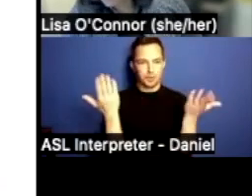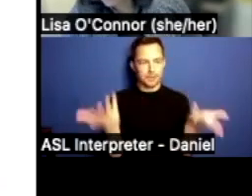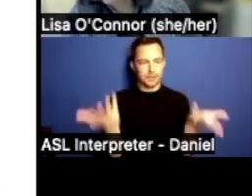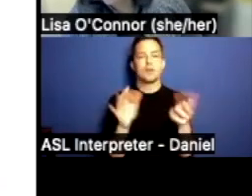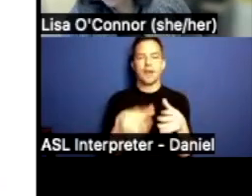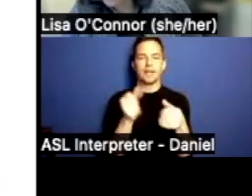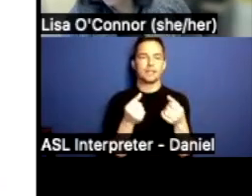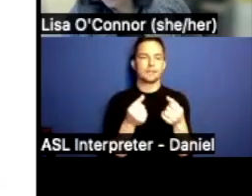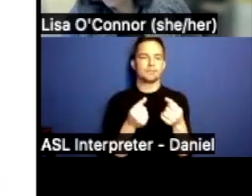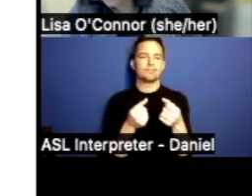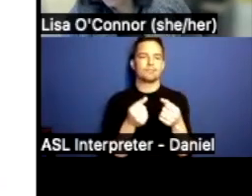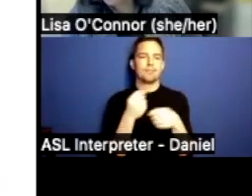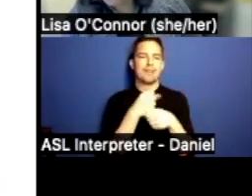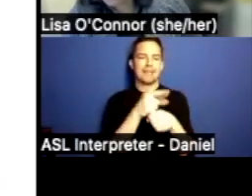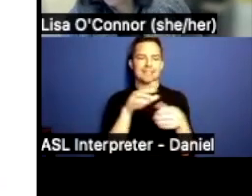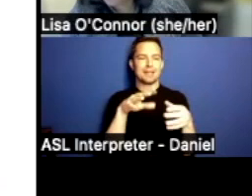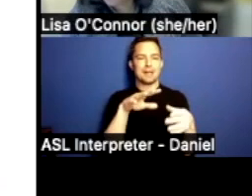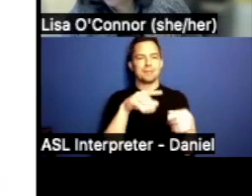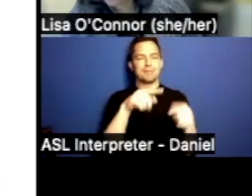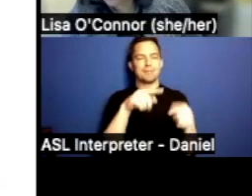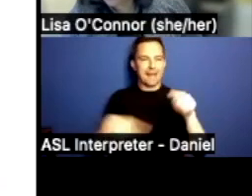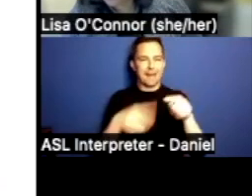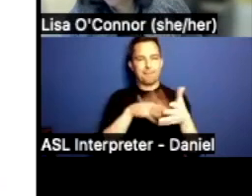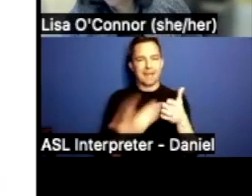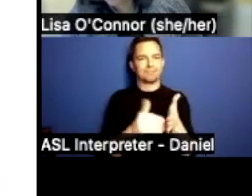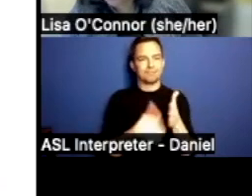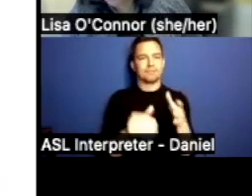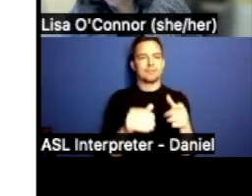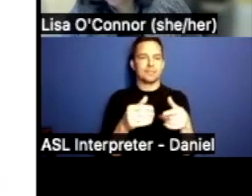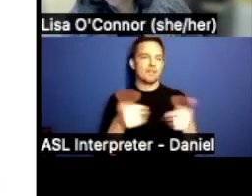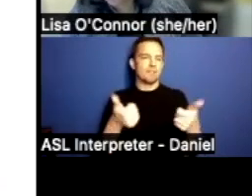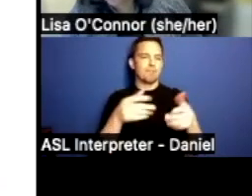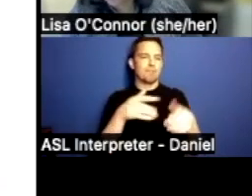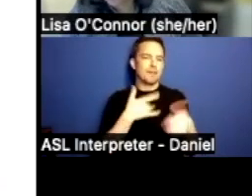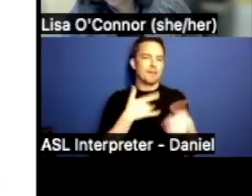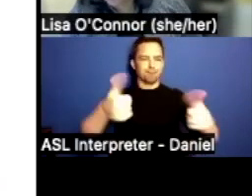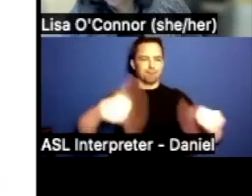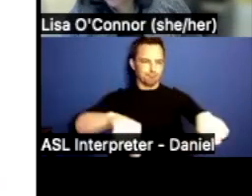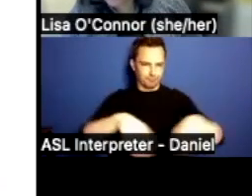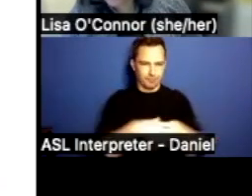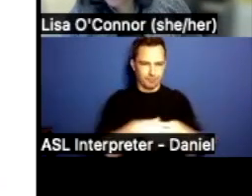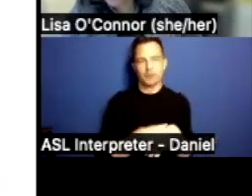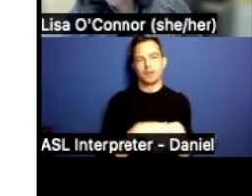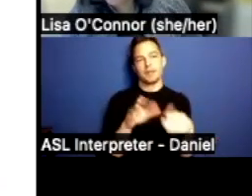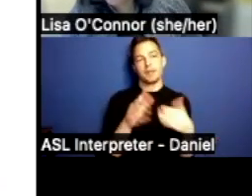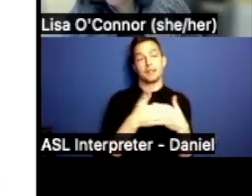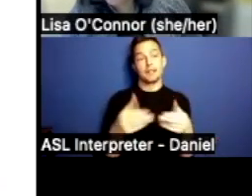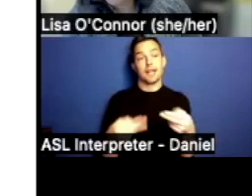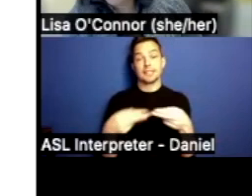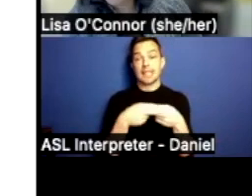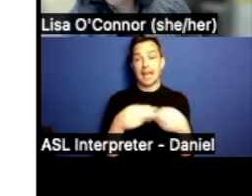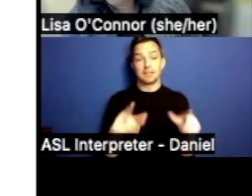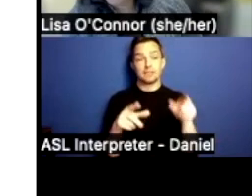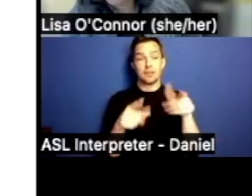this pattern of having no one. So I want to turn now on the next slide to what they wanted.